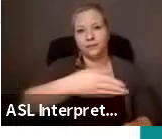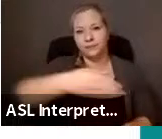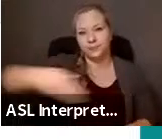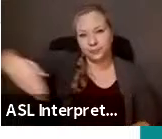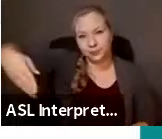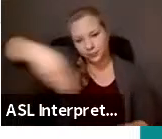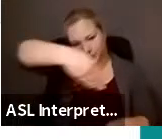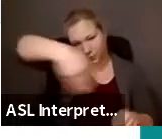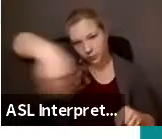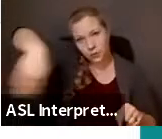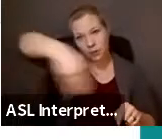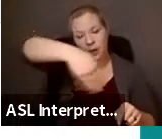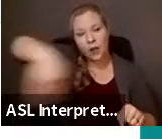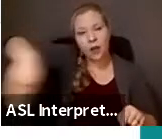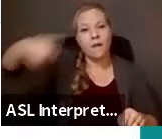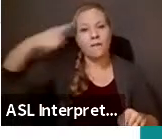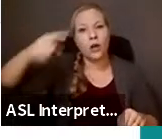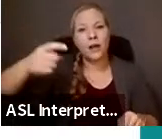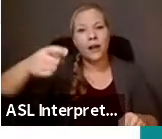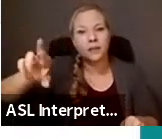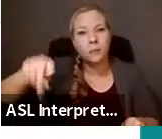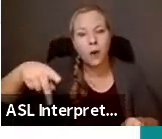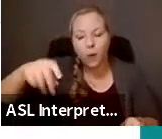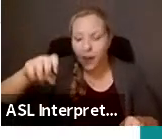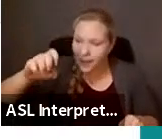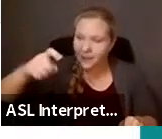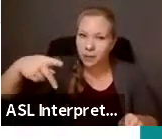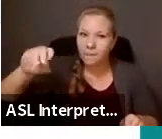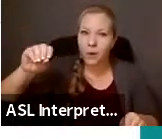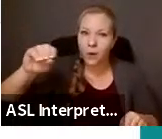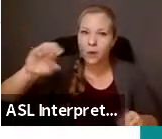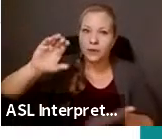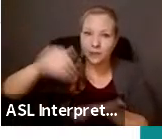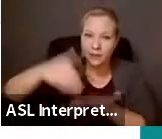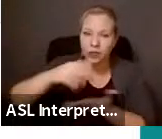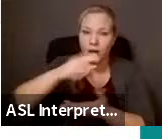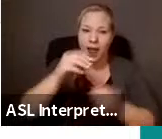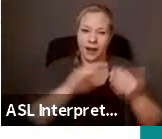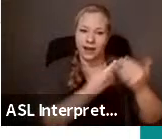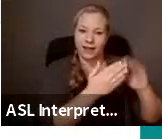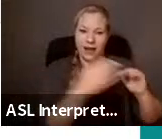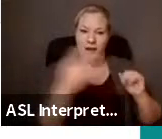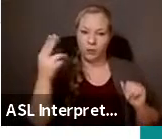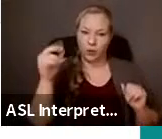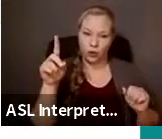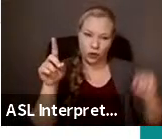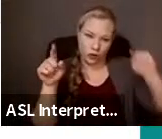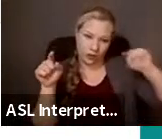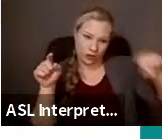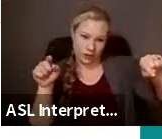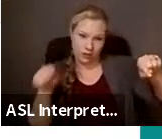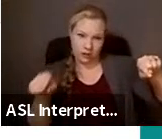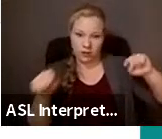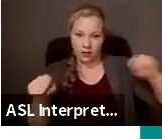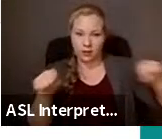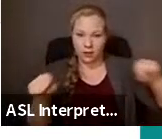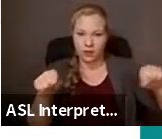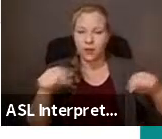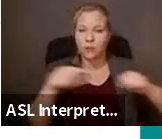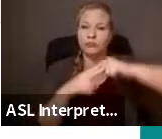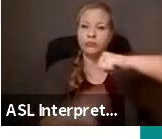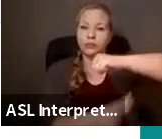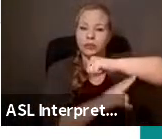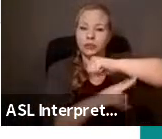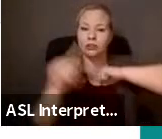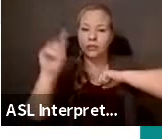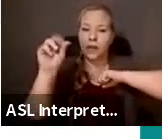Expo Center to the Bridgeton neighborhood under I-5 there for local